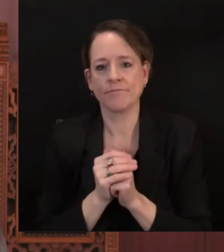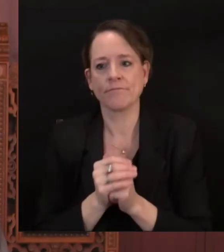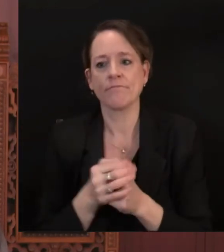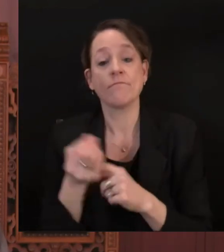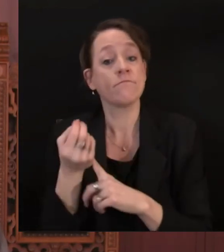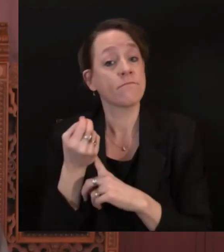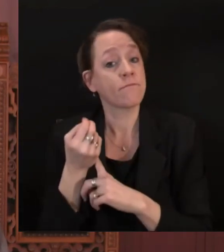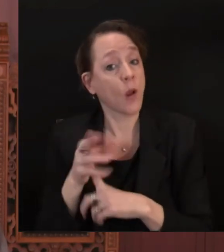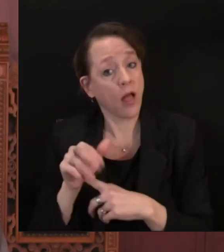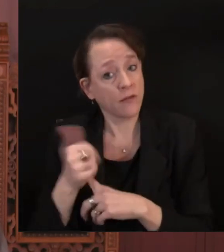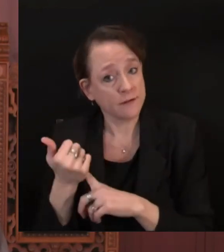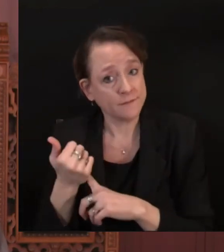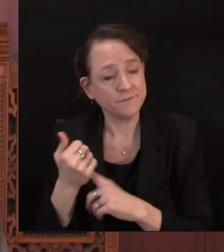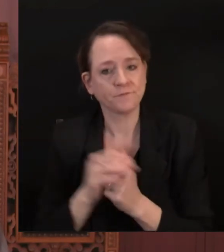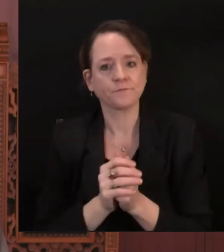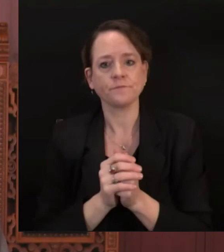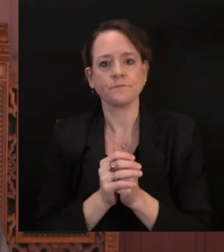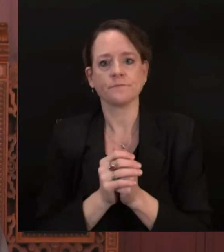because once